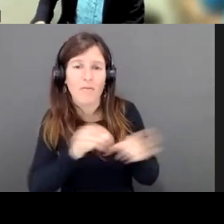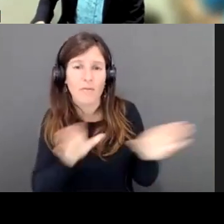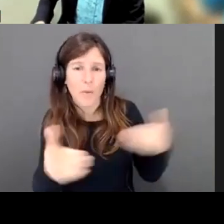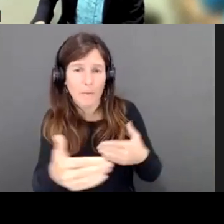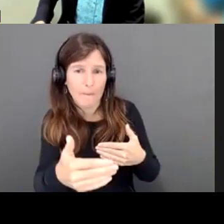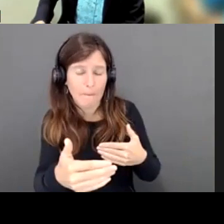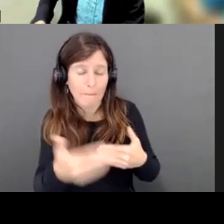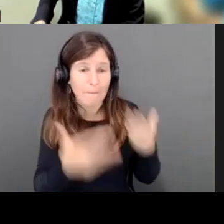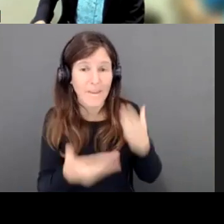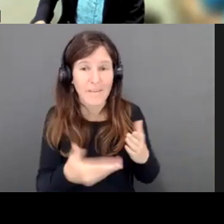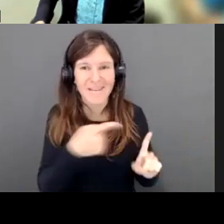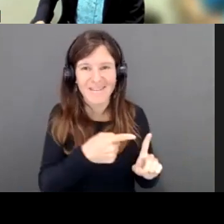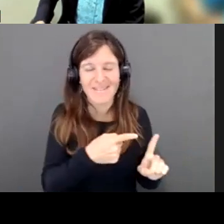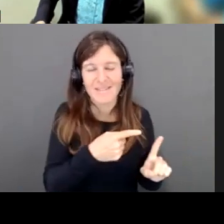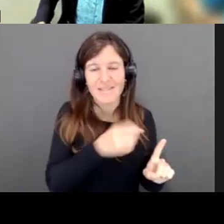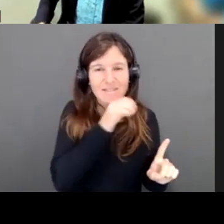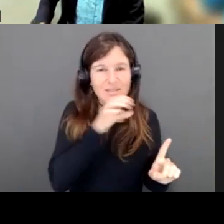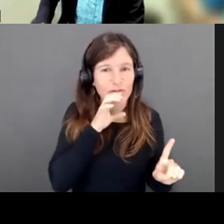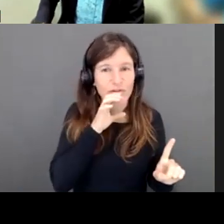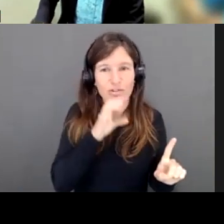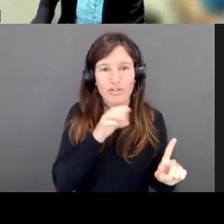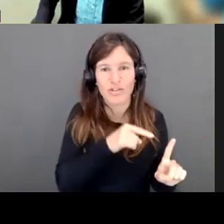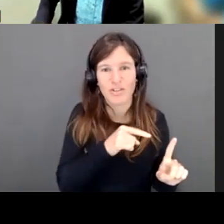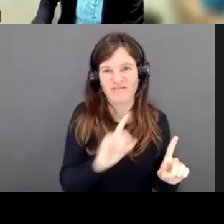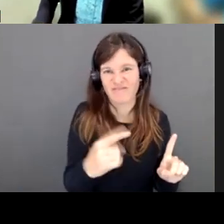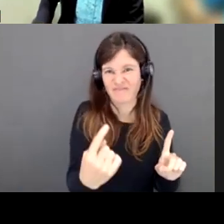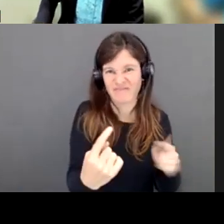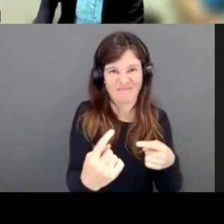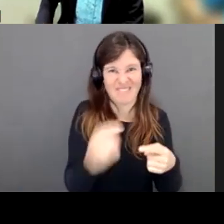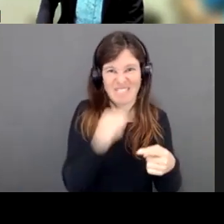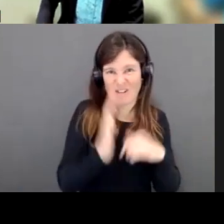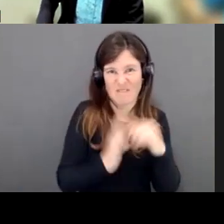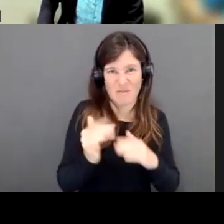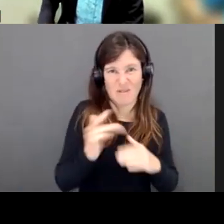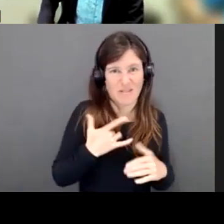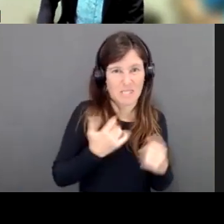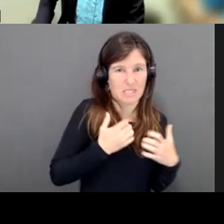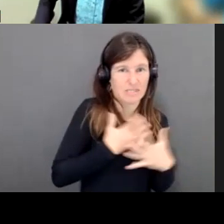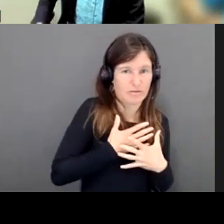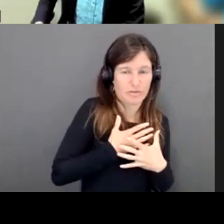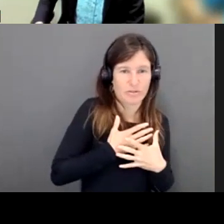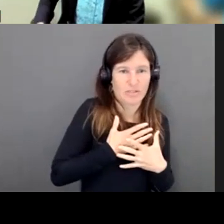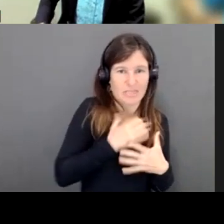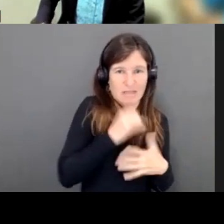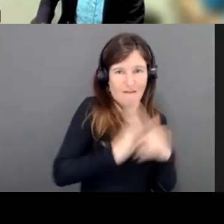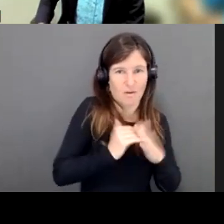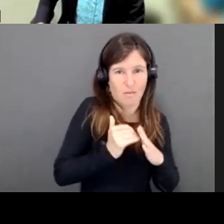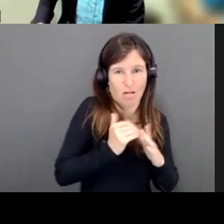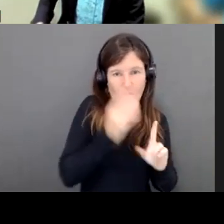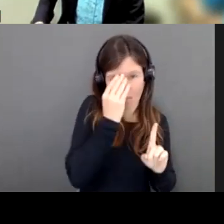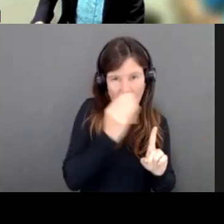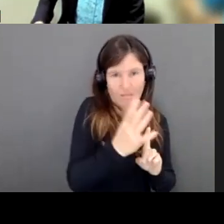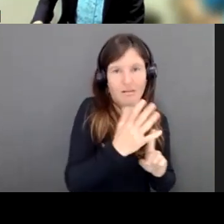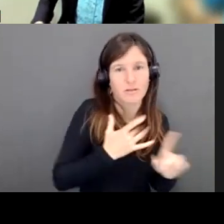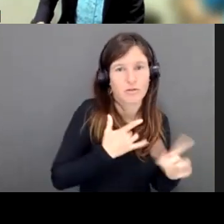adult, doesn't feel that they can actually share their concerns or fears or worries, right? So considering who's in the